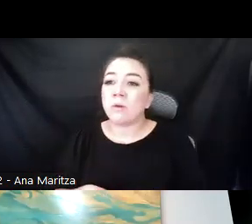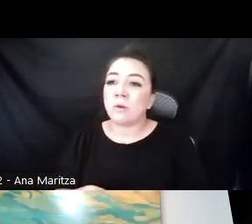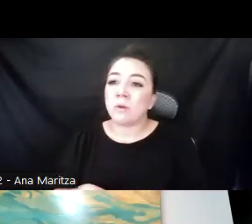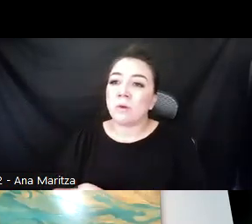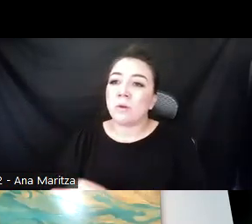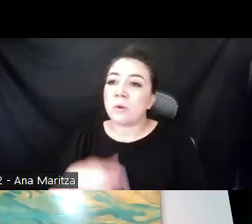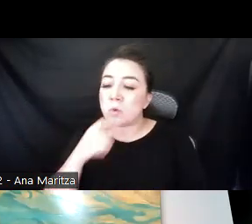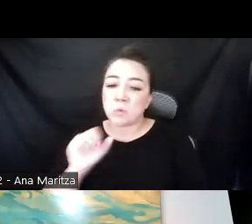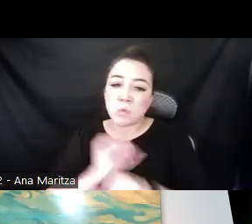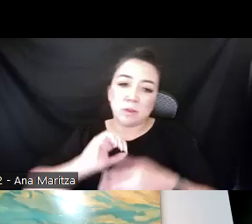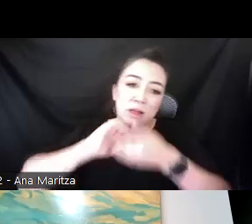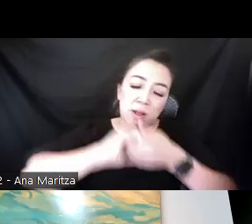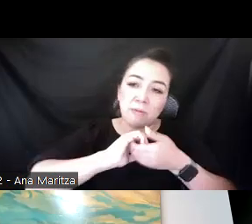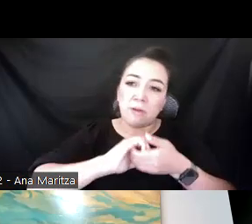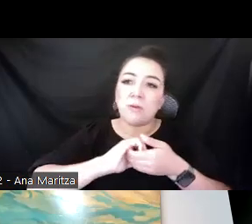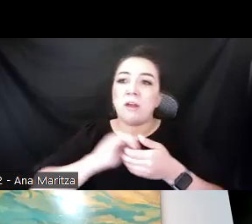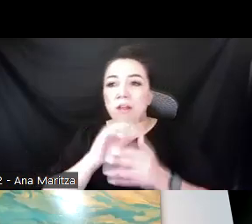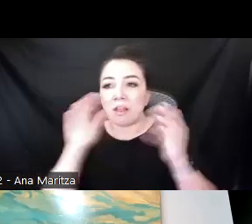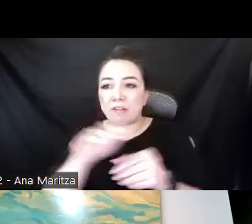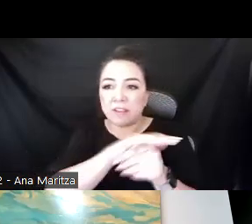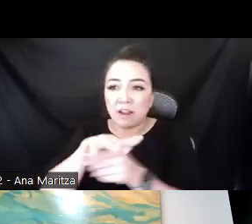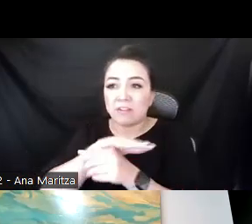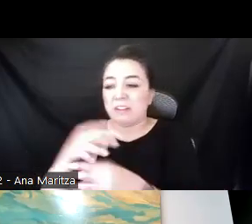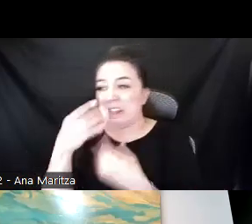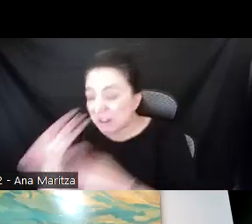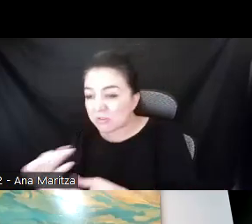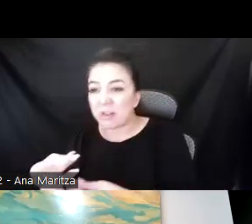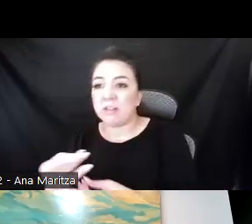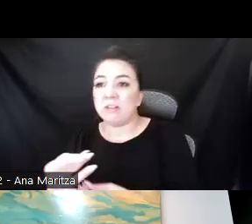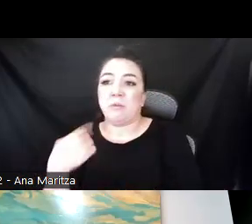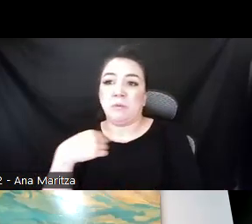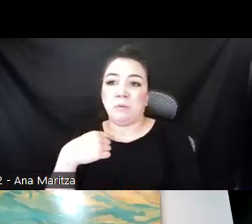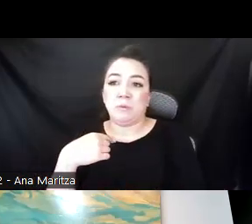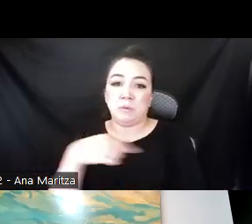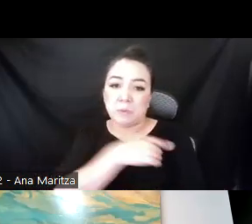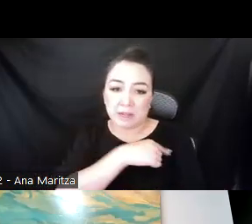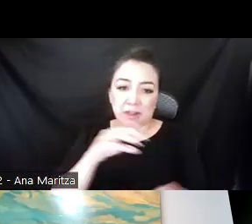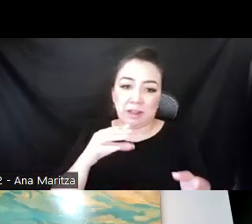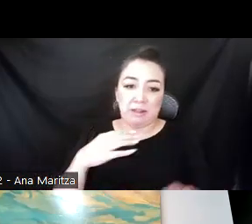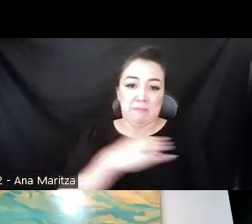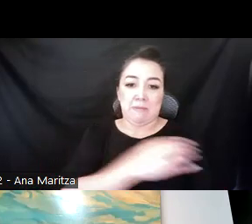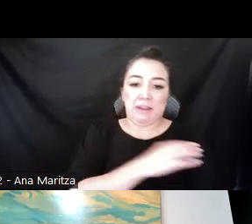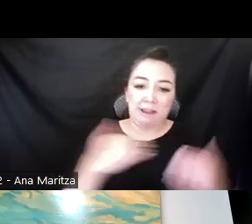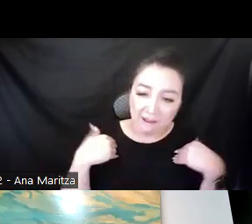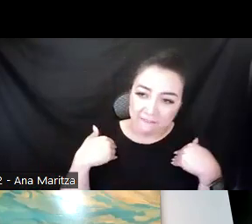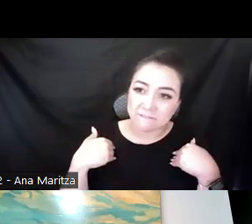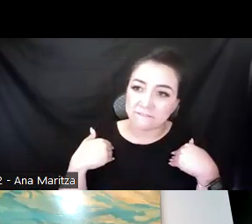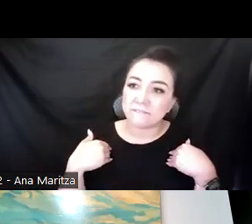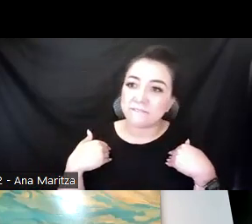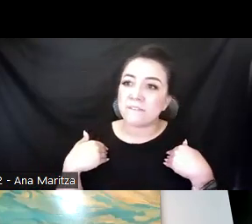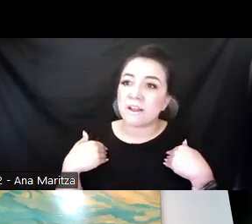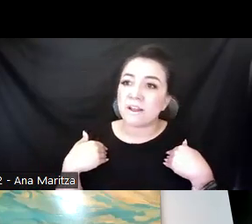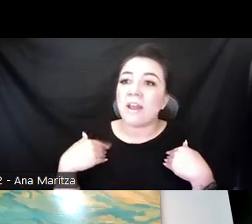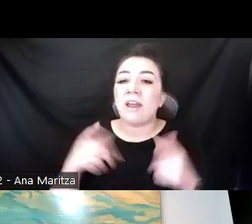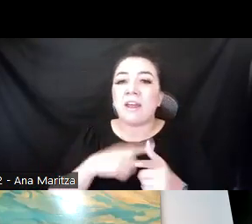works collaboratively on a lot of the areas of interest that we as a committee have. And